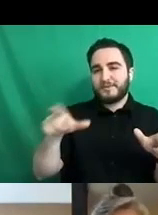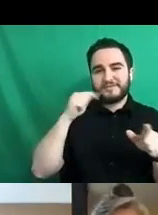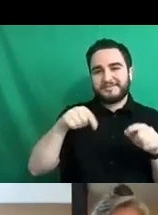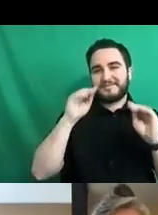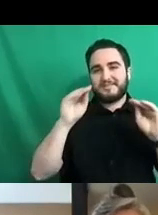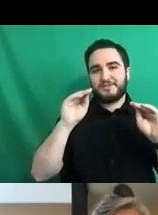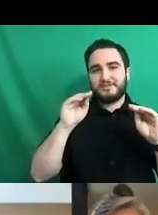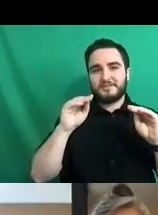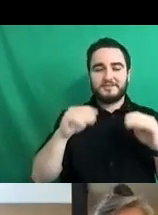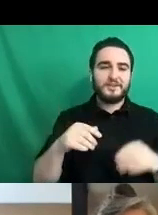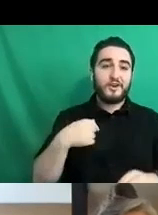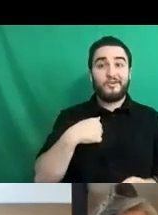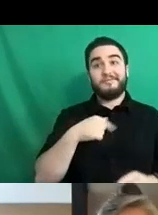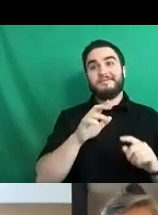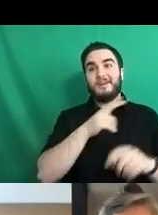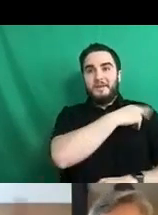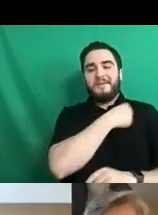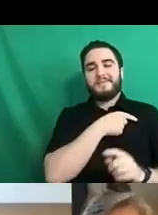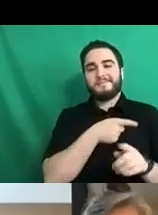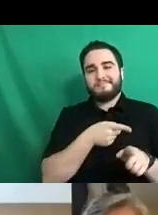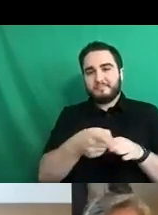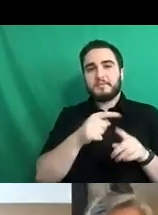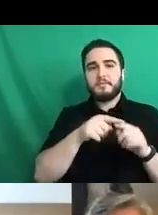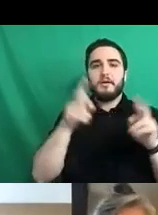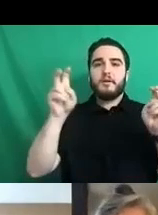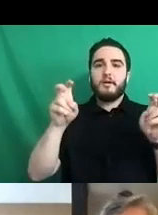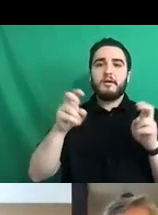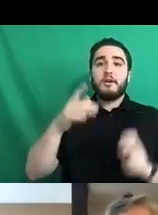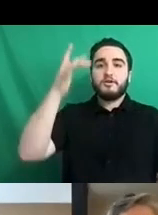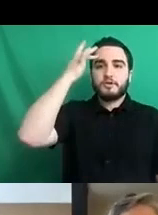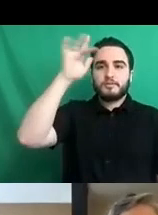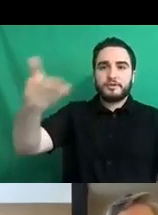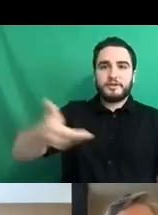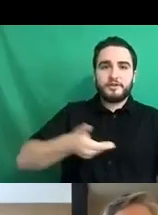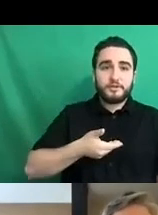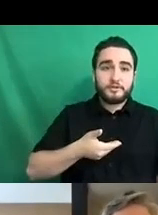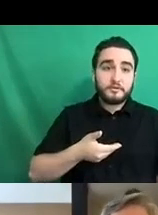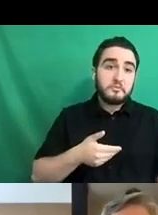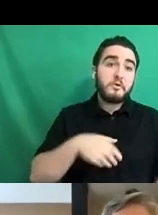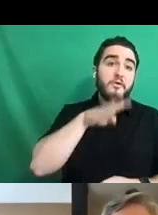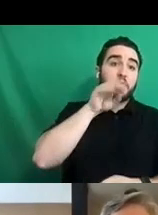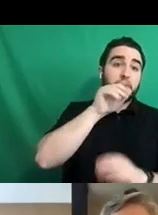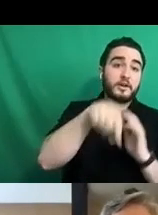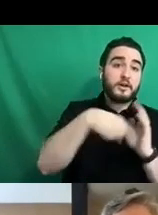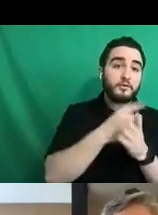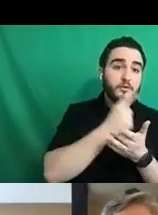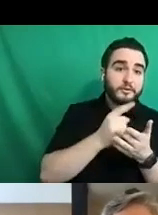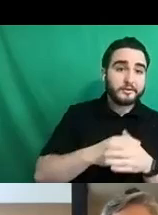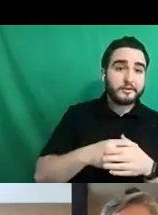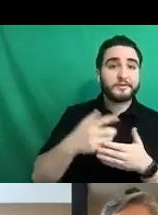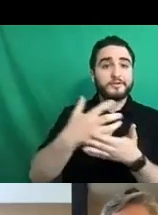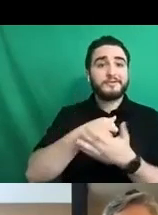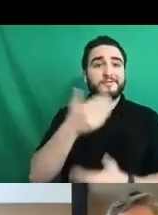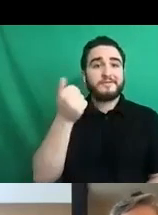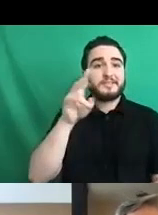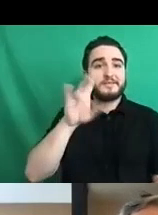name on ours in the hospital, but a smart hire, for example, at 40 hours a week, making $15.75 an